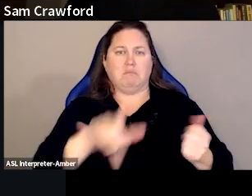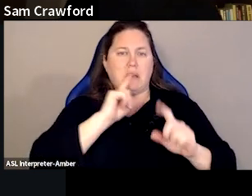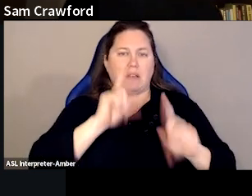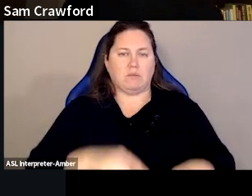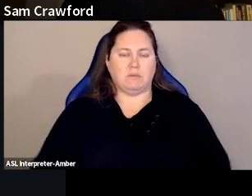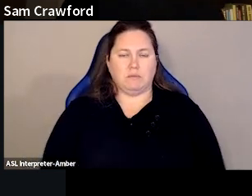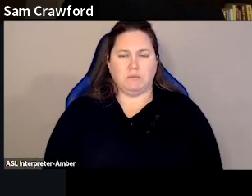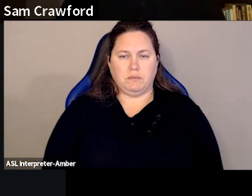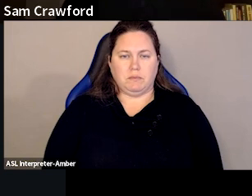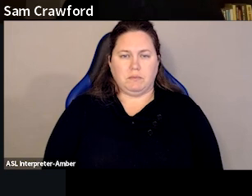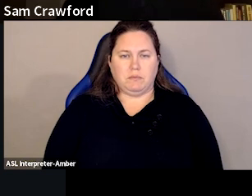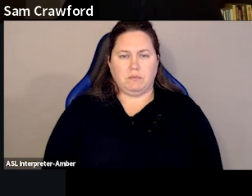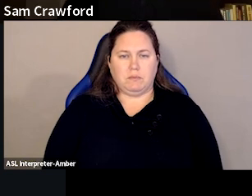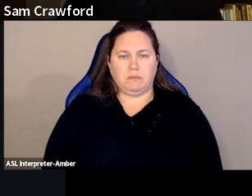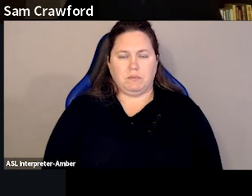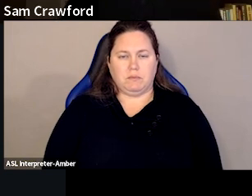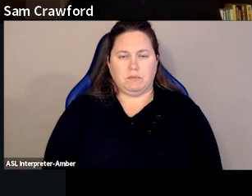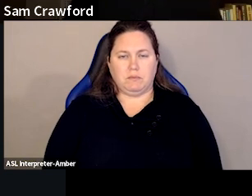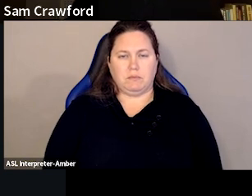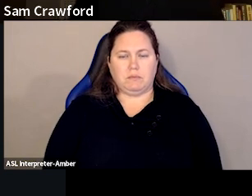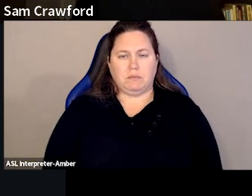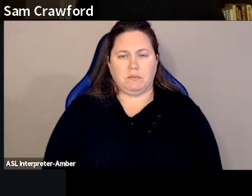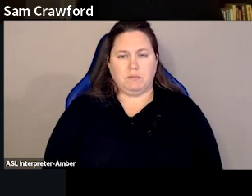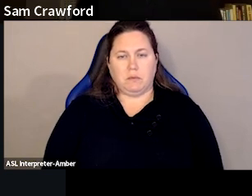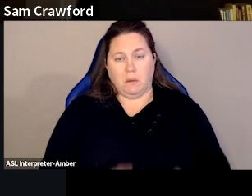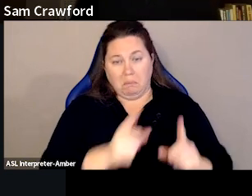Okay, tons of people voting here.